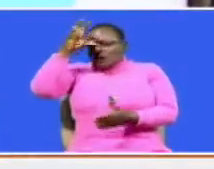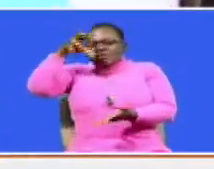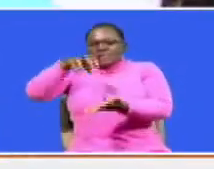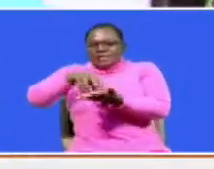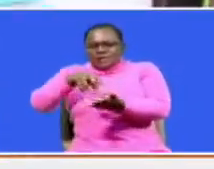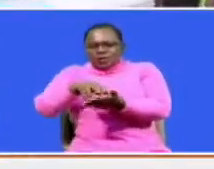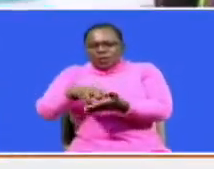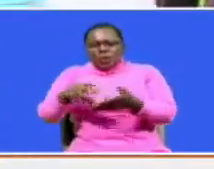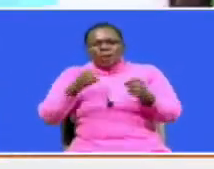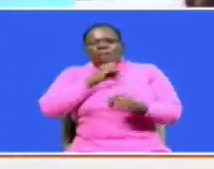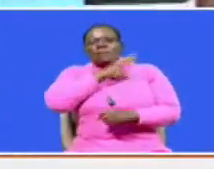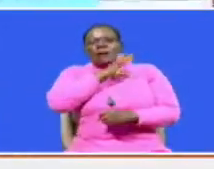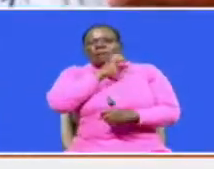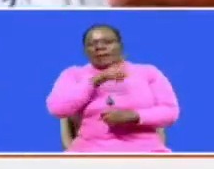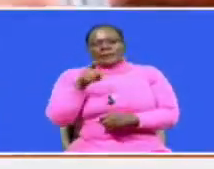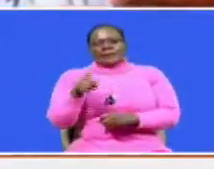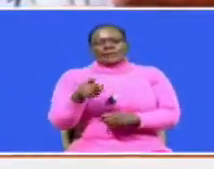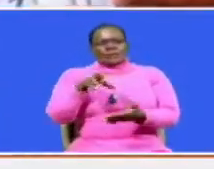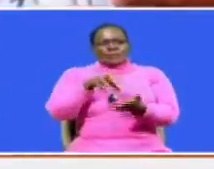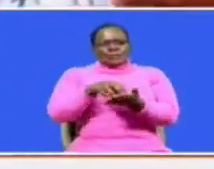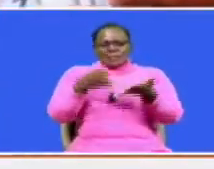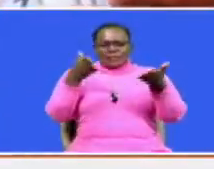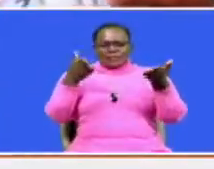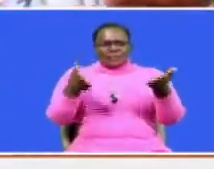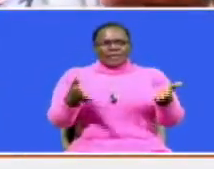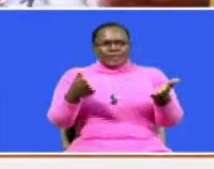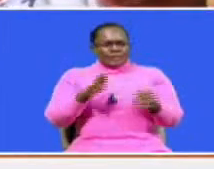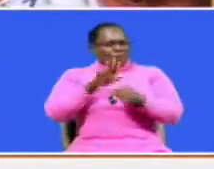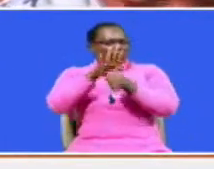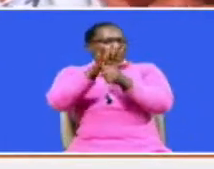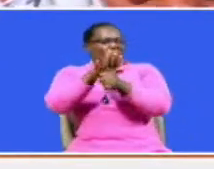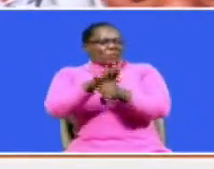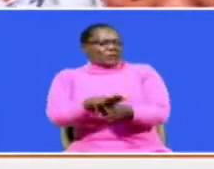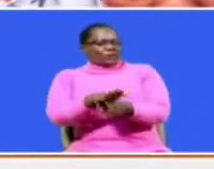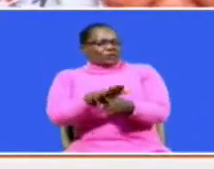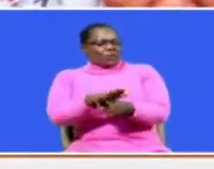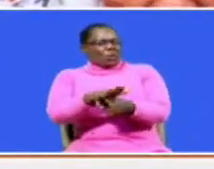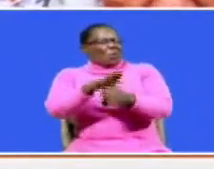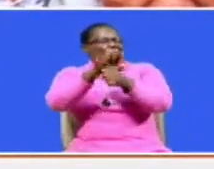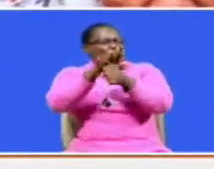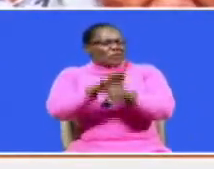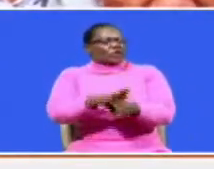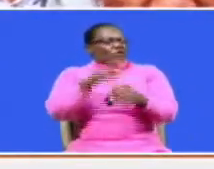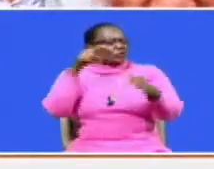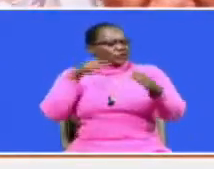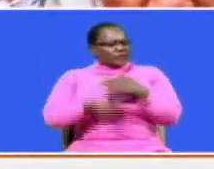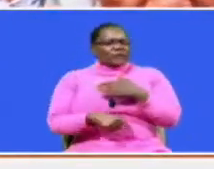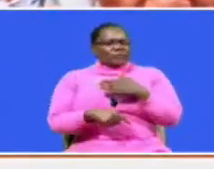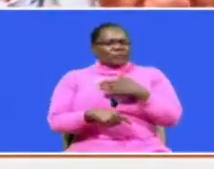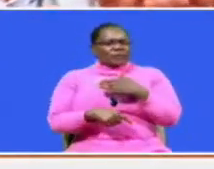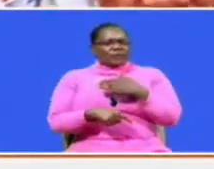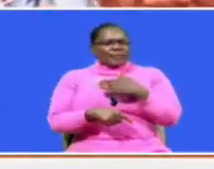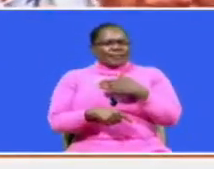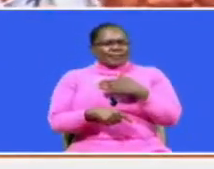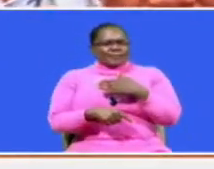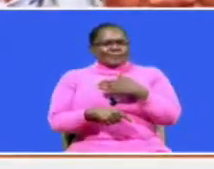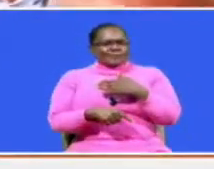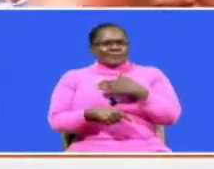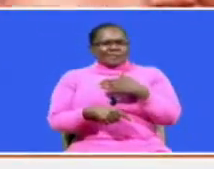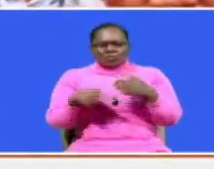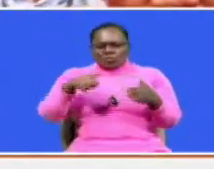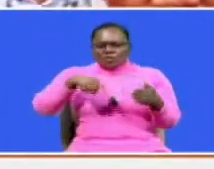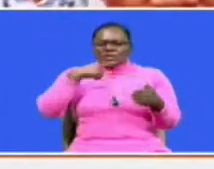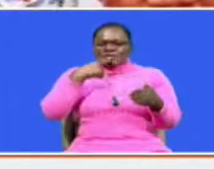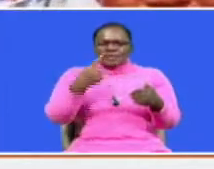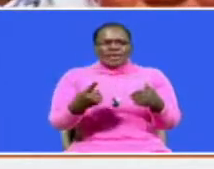station condemning the incident. Hii dhuluma, ujuma, na kitendo ya ukiritimba,